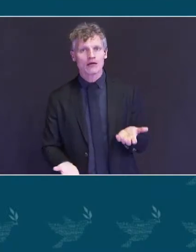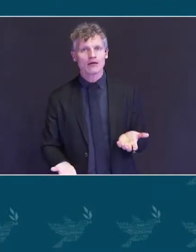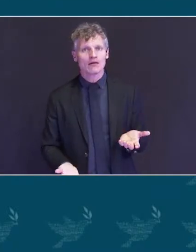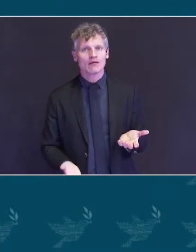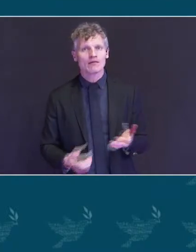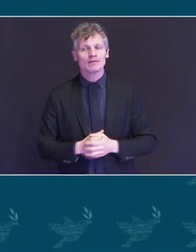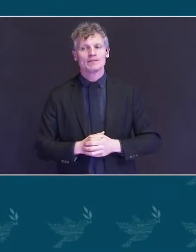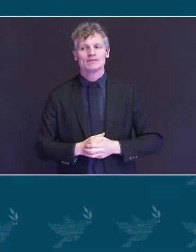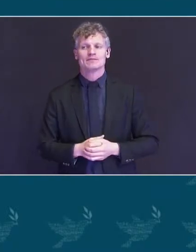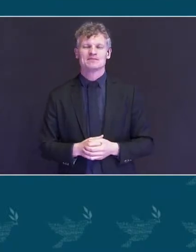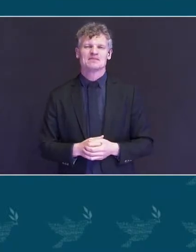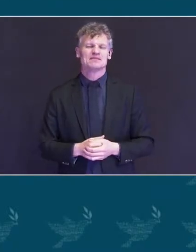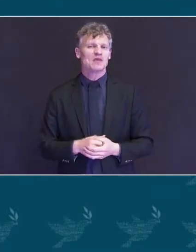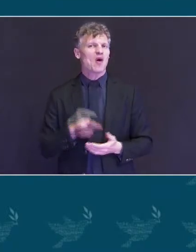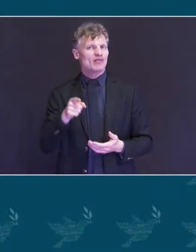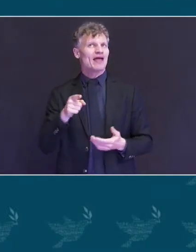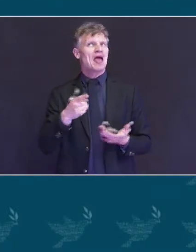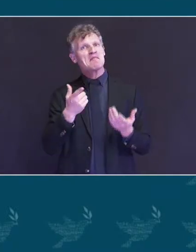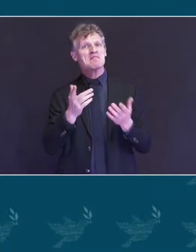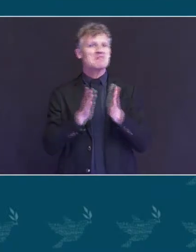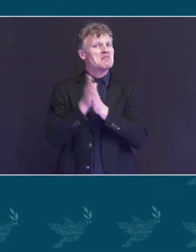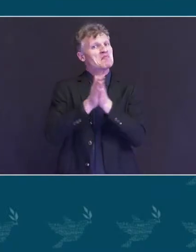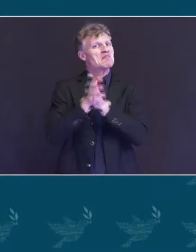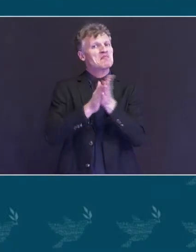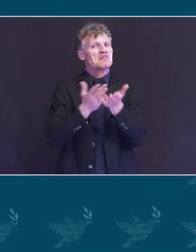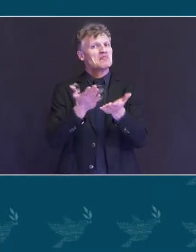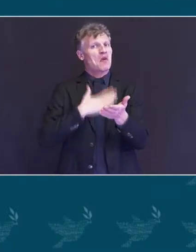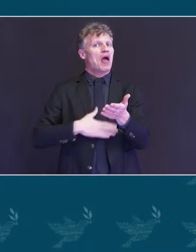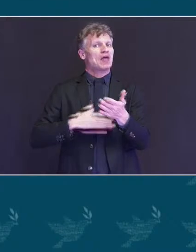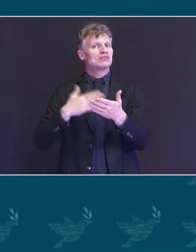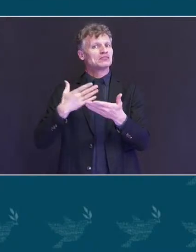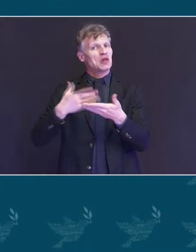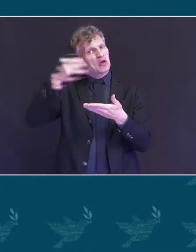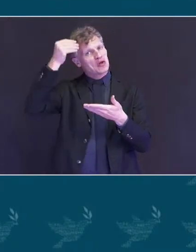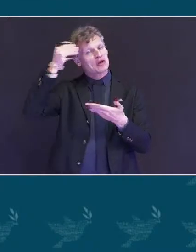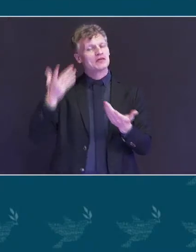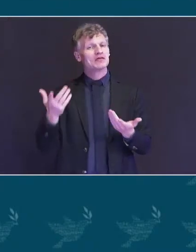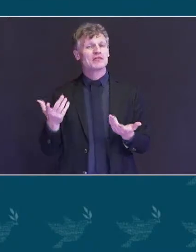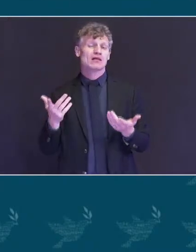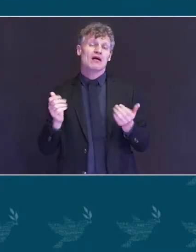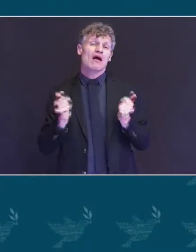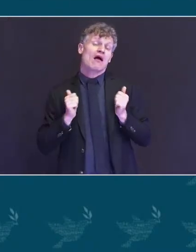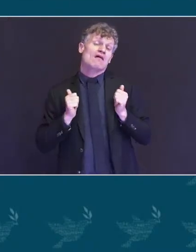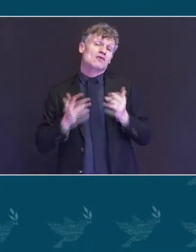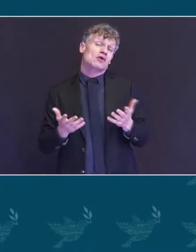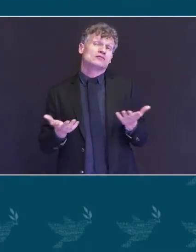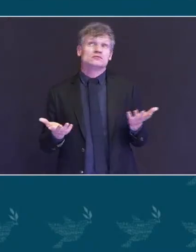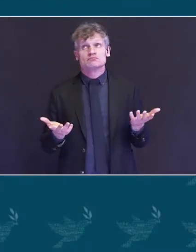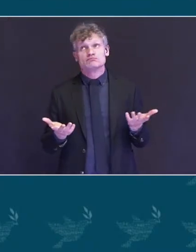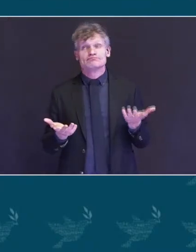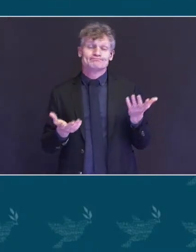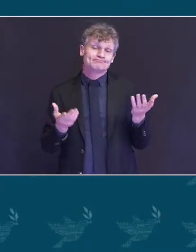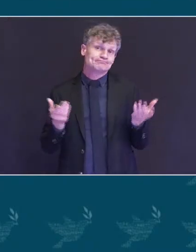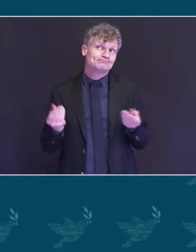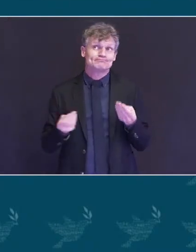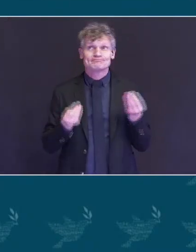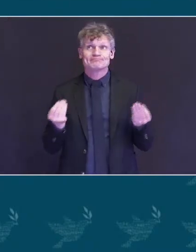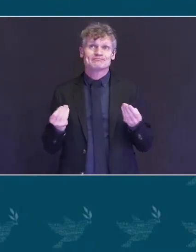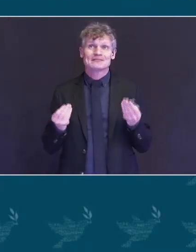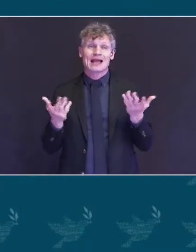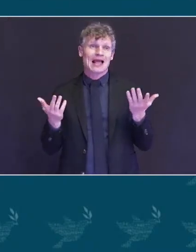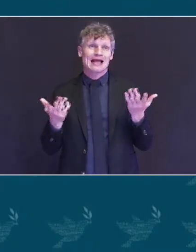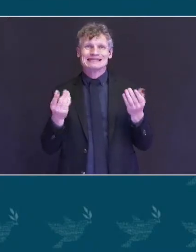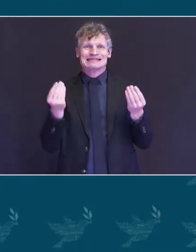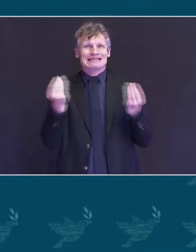the language. And of course, that you mentioned that it might be different if through the machine or between the human and